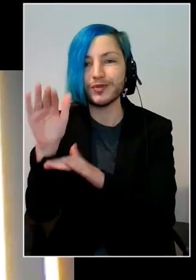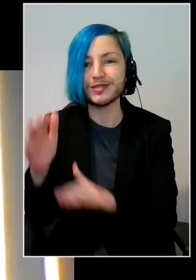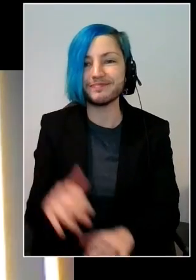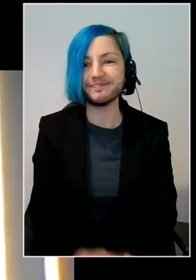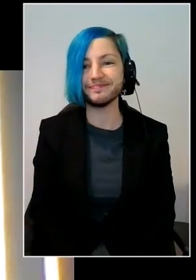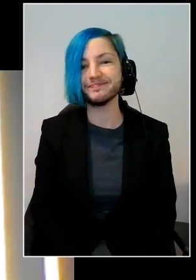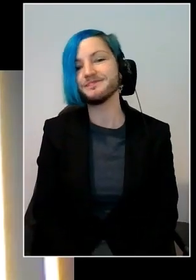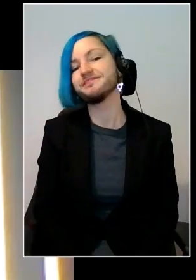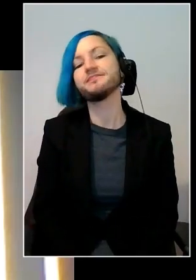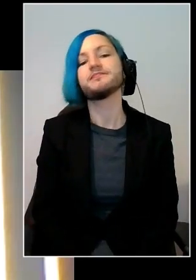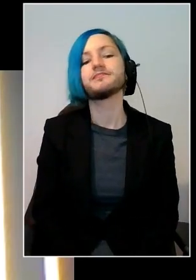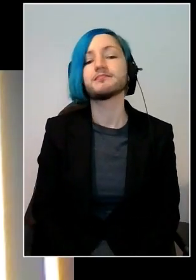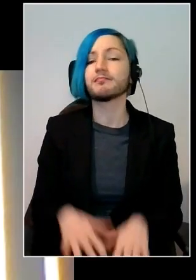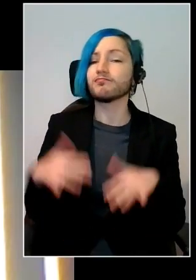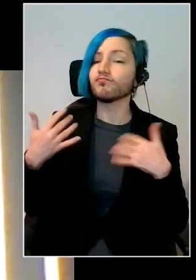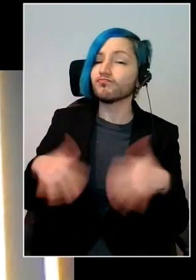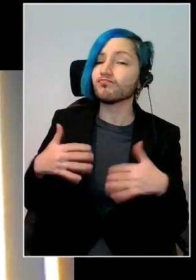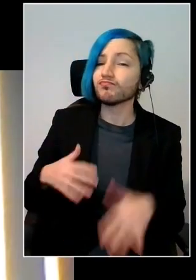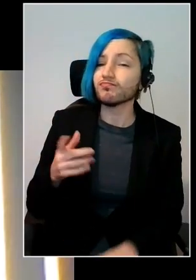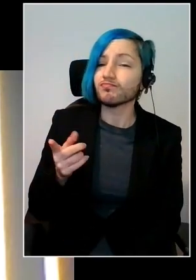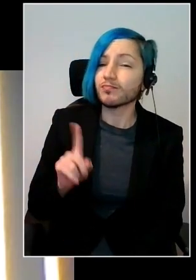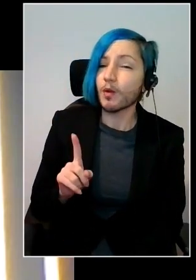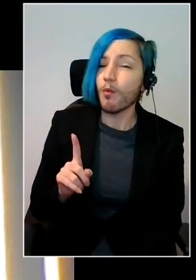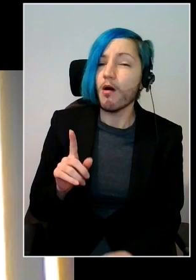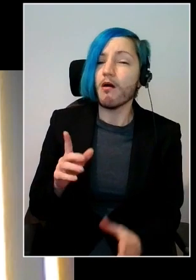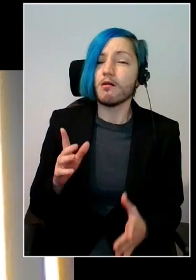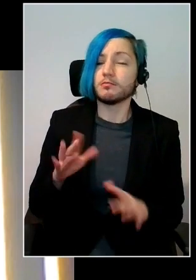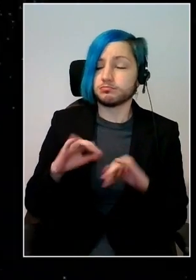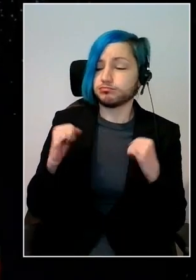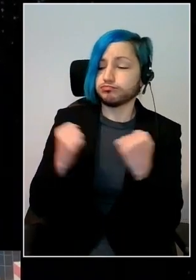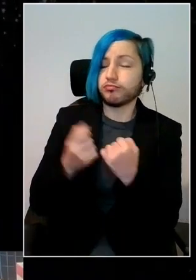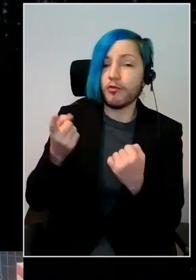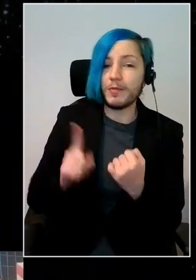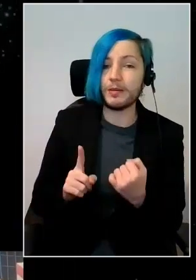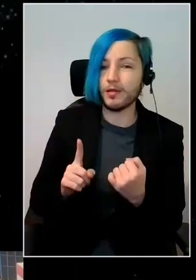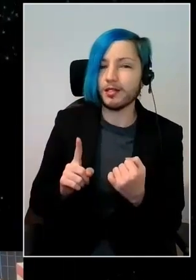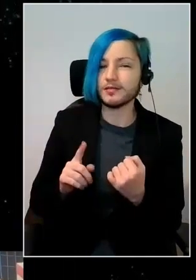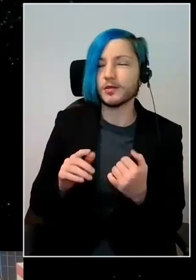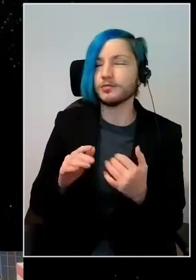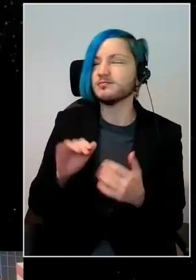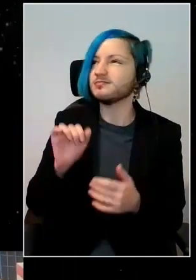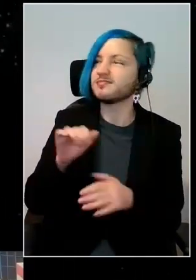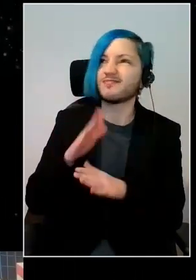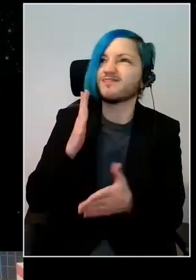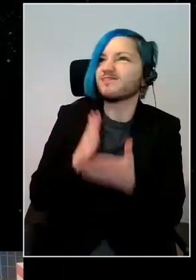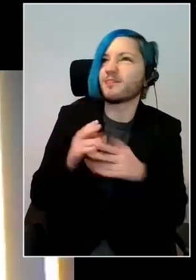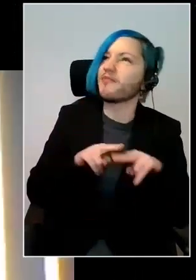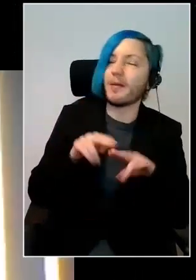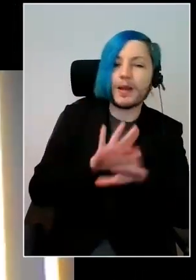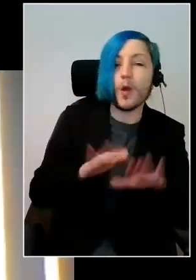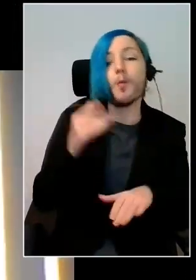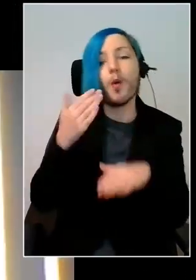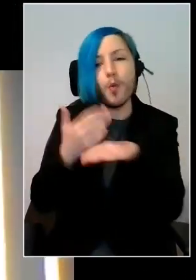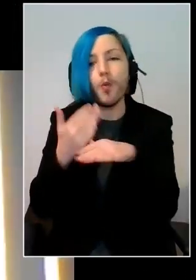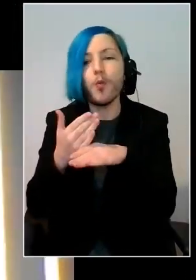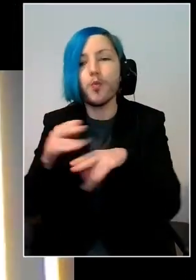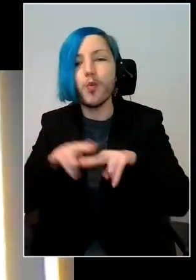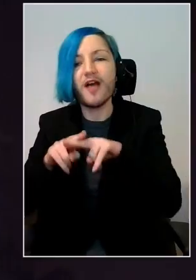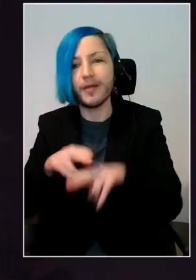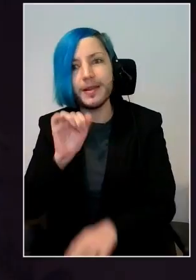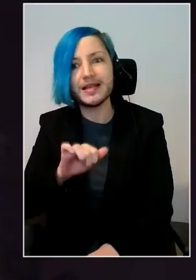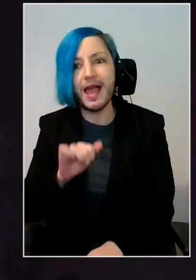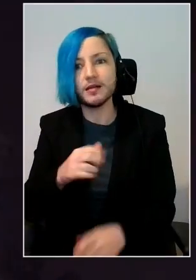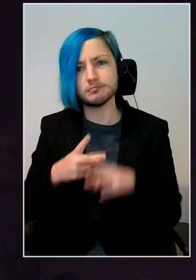What's incredible is you're working with a group of people that, you know, they're not your genetic family, but they're your work family. They do care about